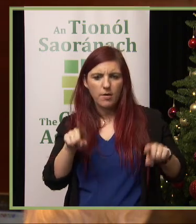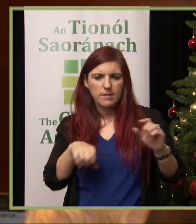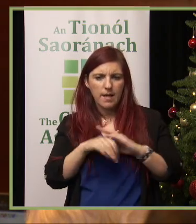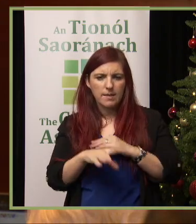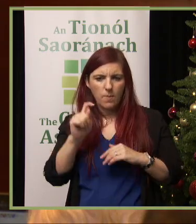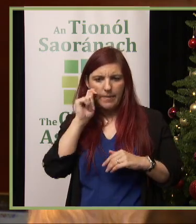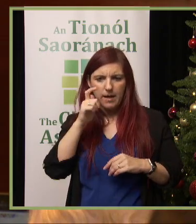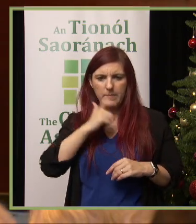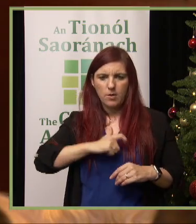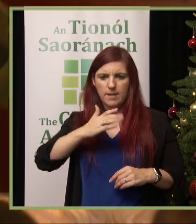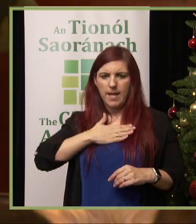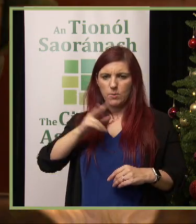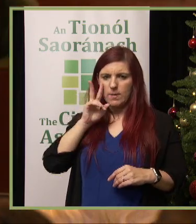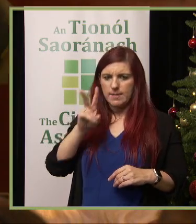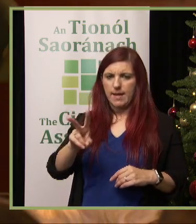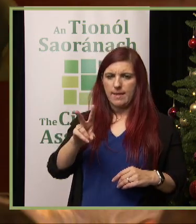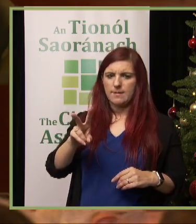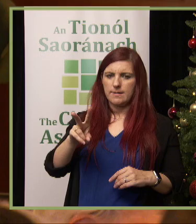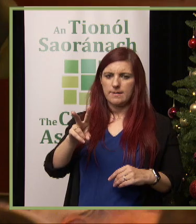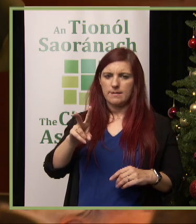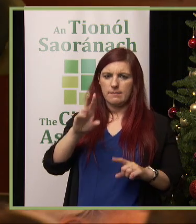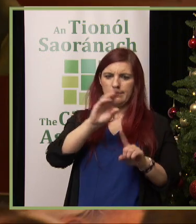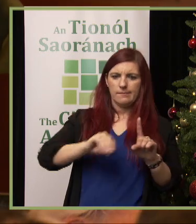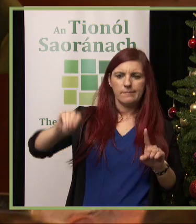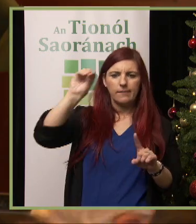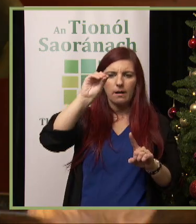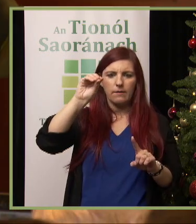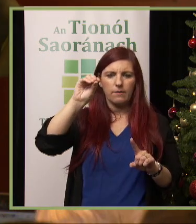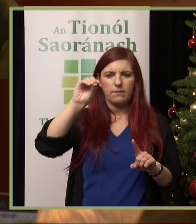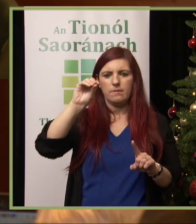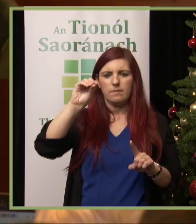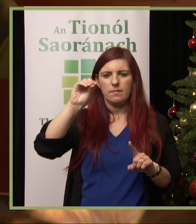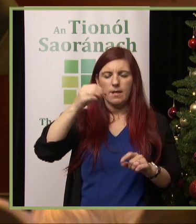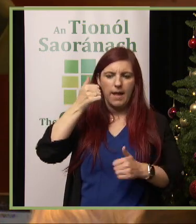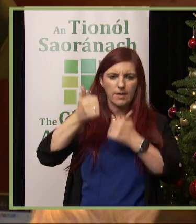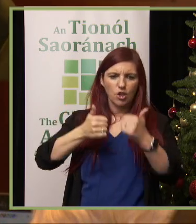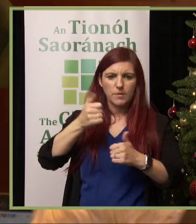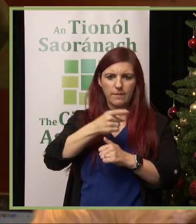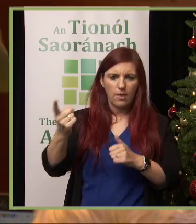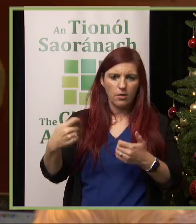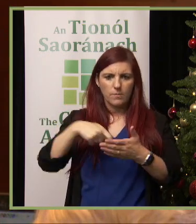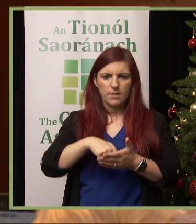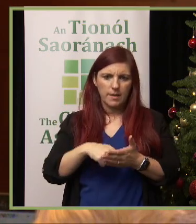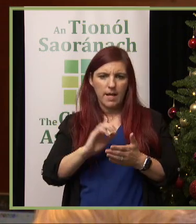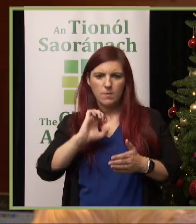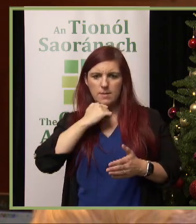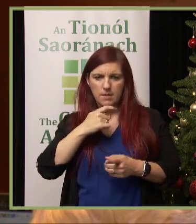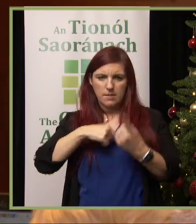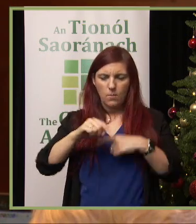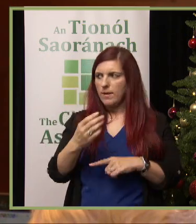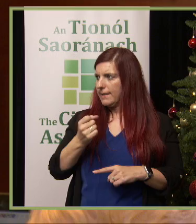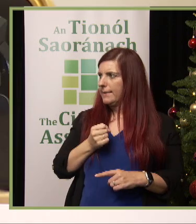Personally, I would like to see that up in the front table, the acknowledgement of their contribution and how seriously we're taking